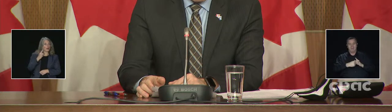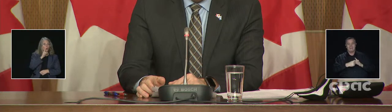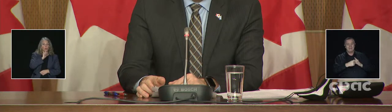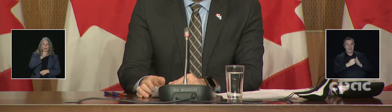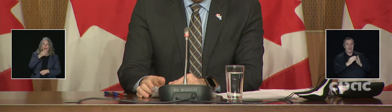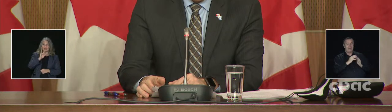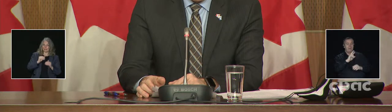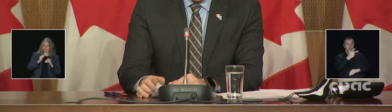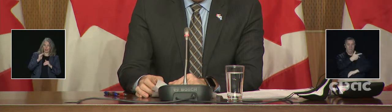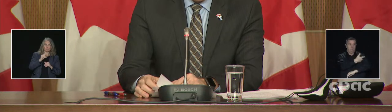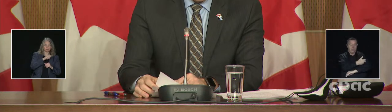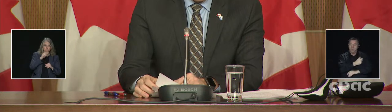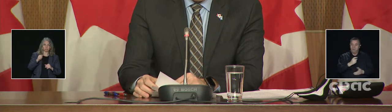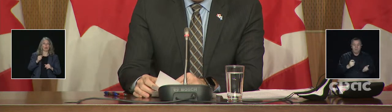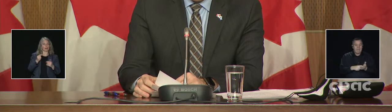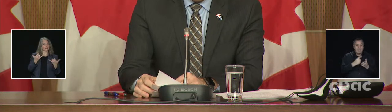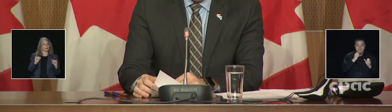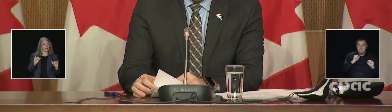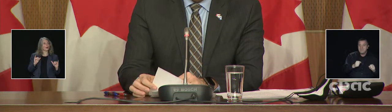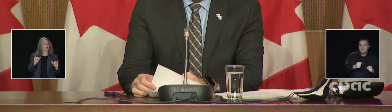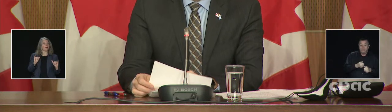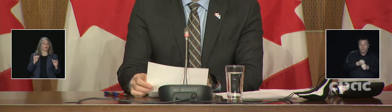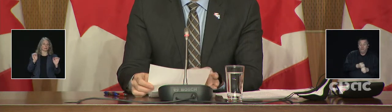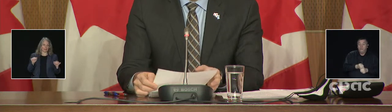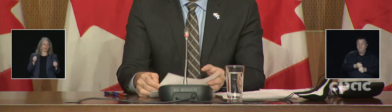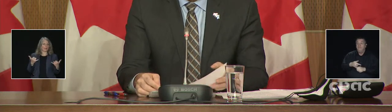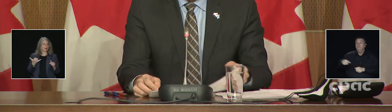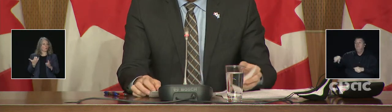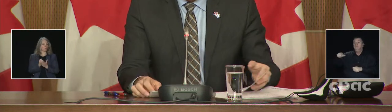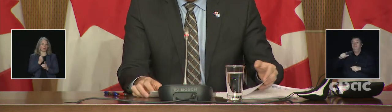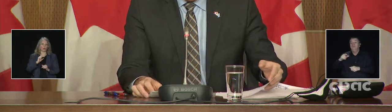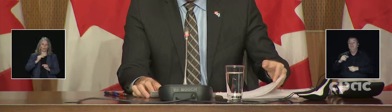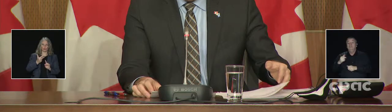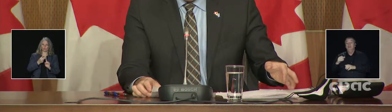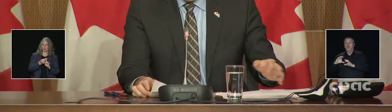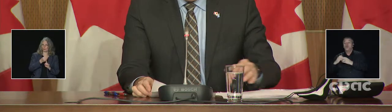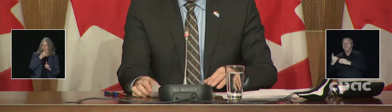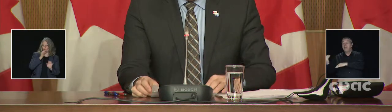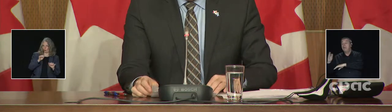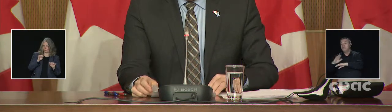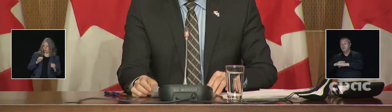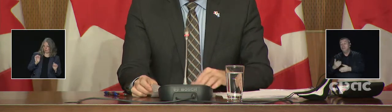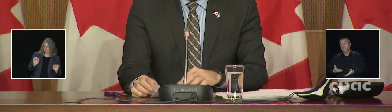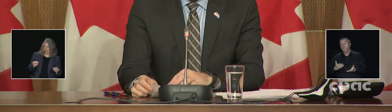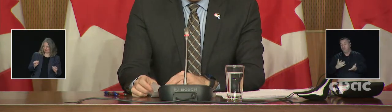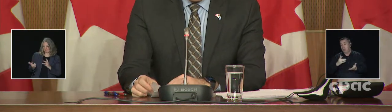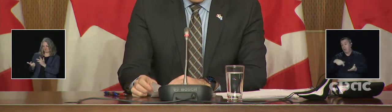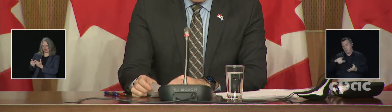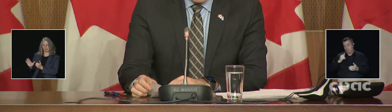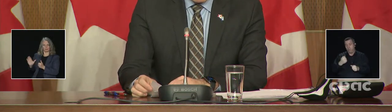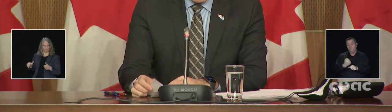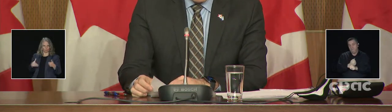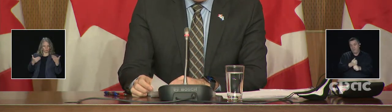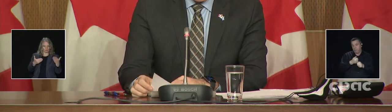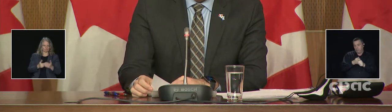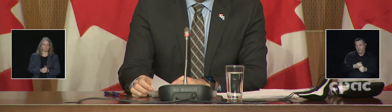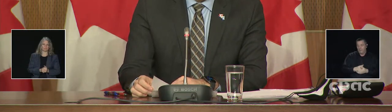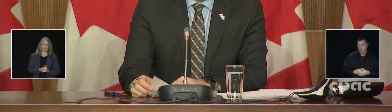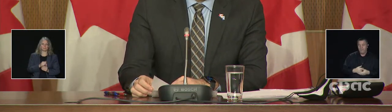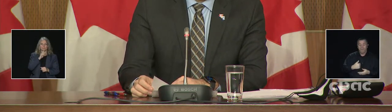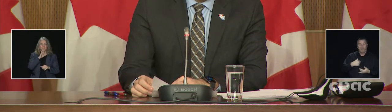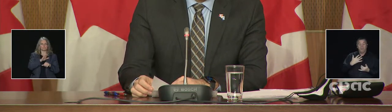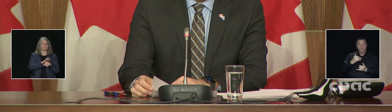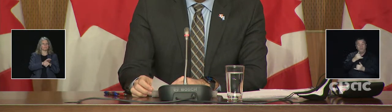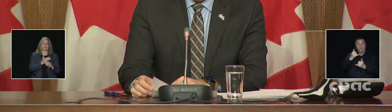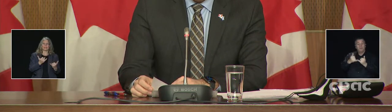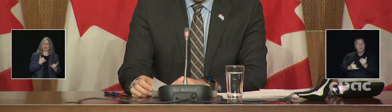dose de rappel dès que possible, conformément aux recommandations du Comité. In closing, I want to take a brief moment to take stock